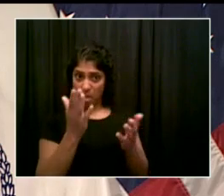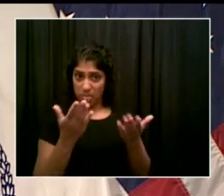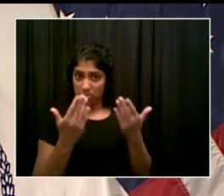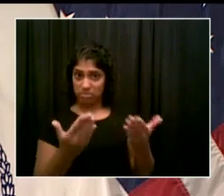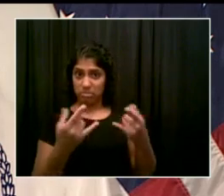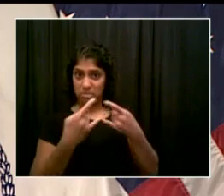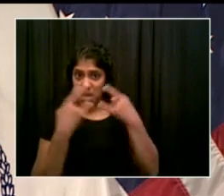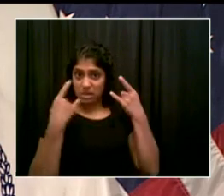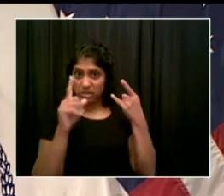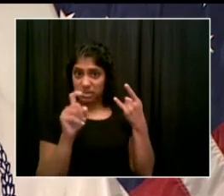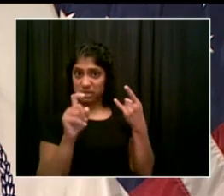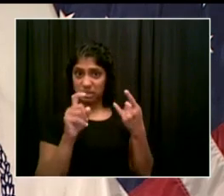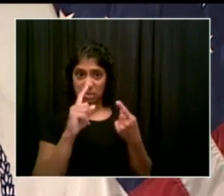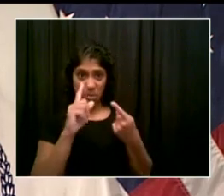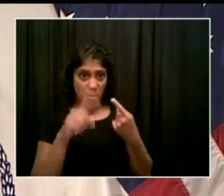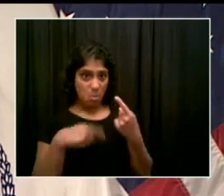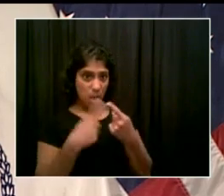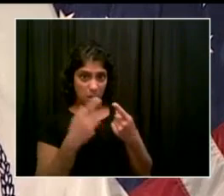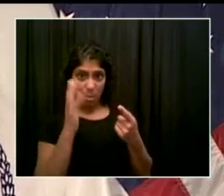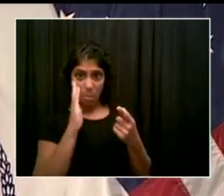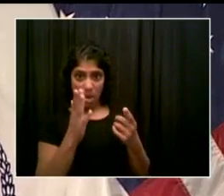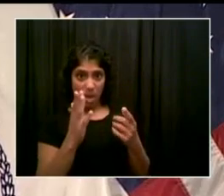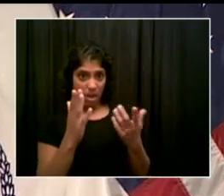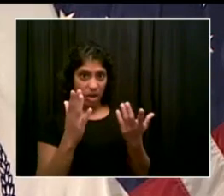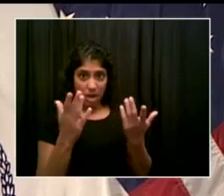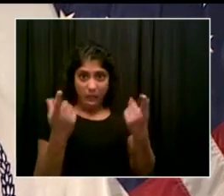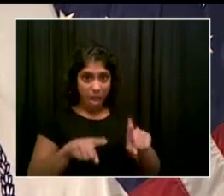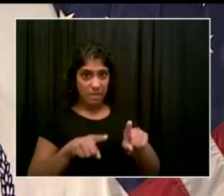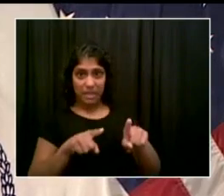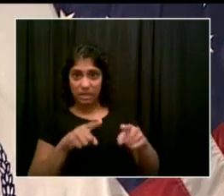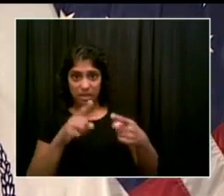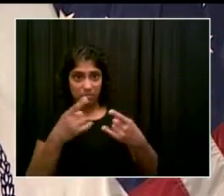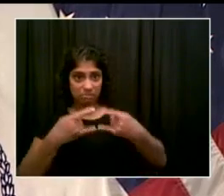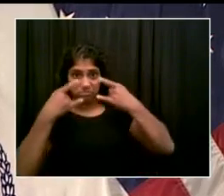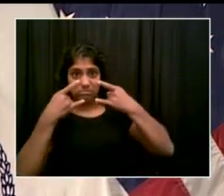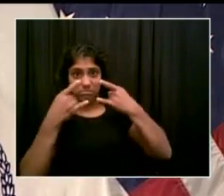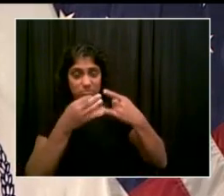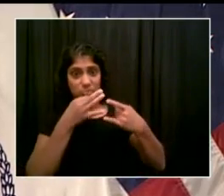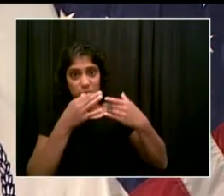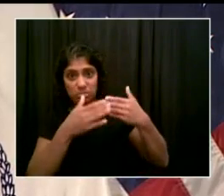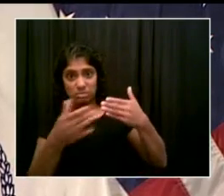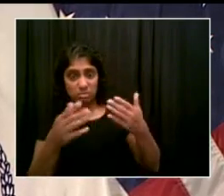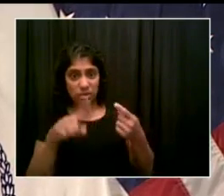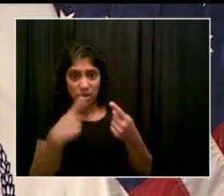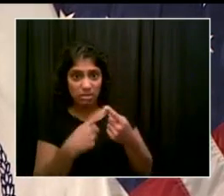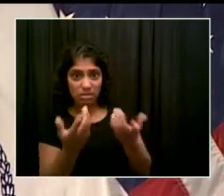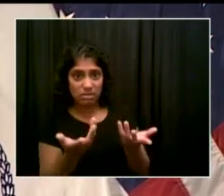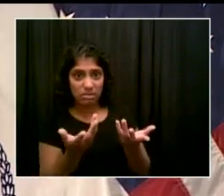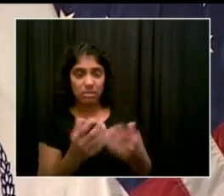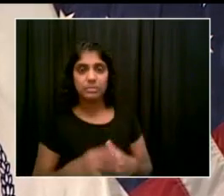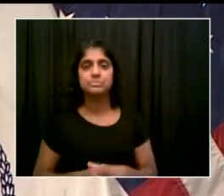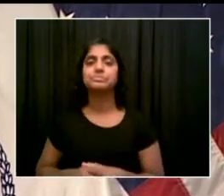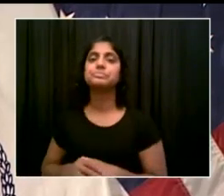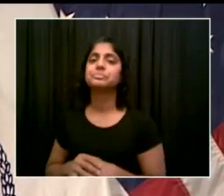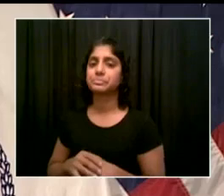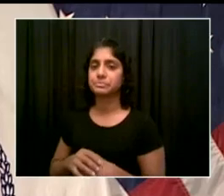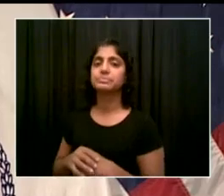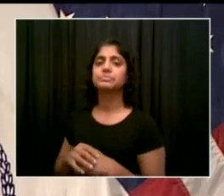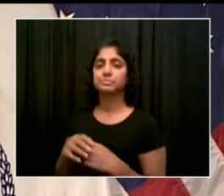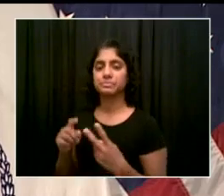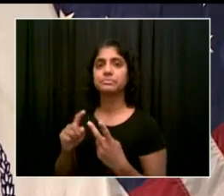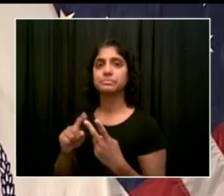masks have value, unquestionably. They had a lot of value when we didn't have a vaccine, especially. But if you're talking